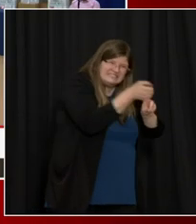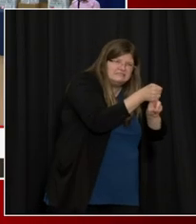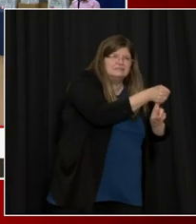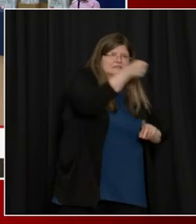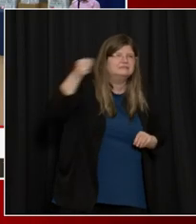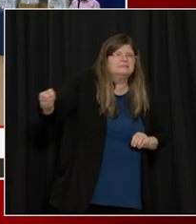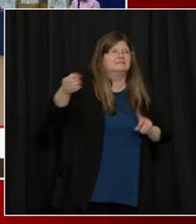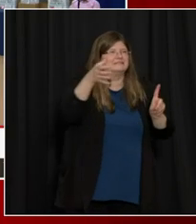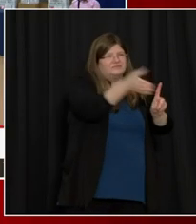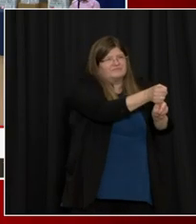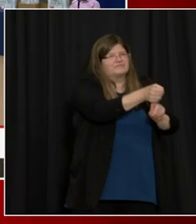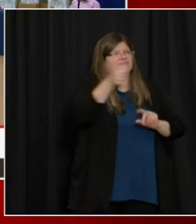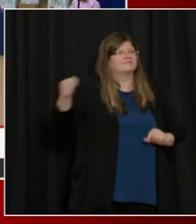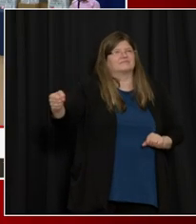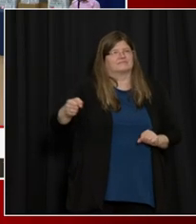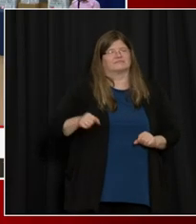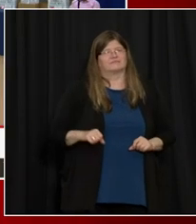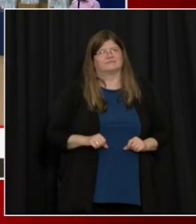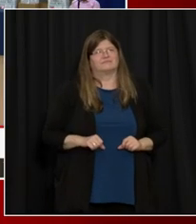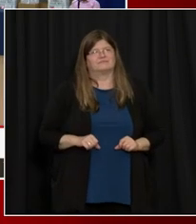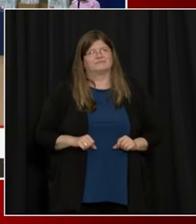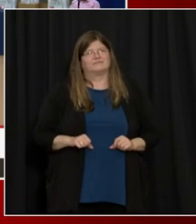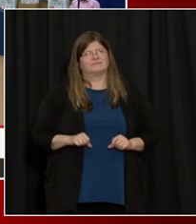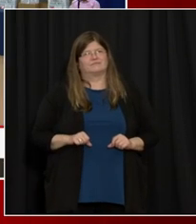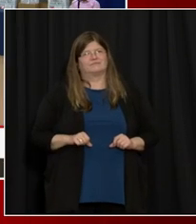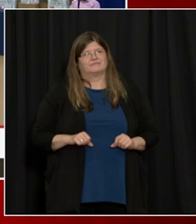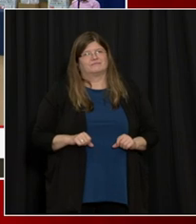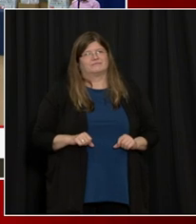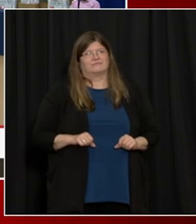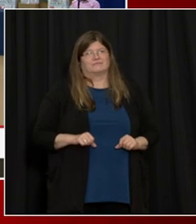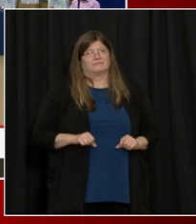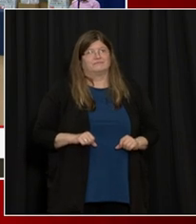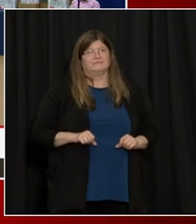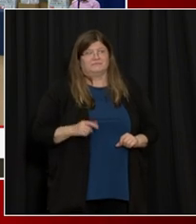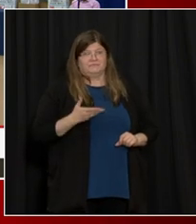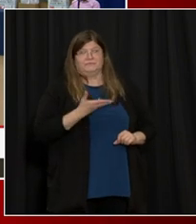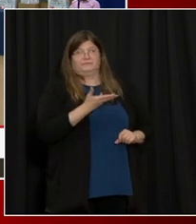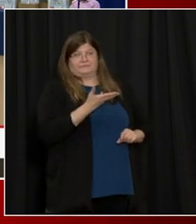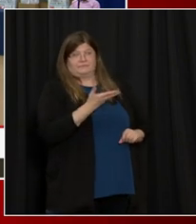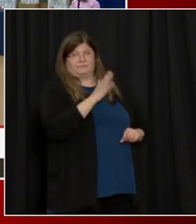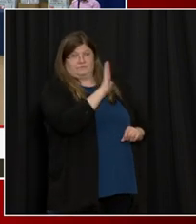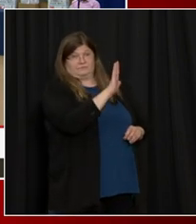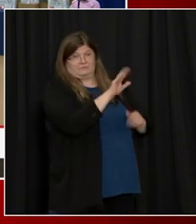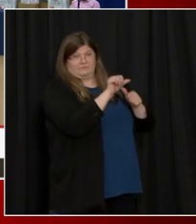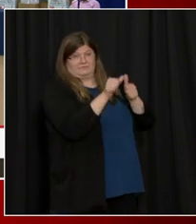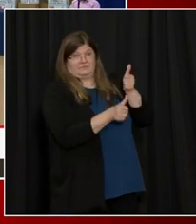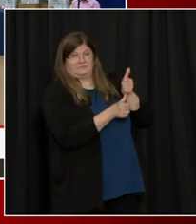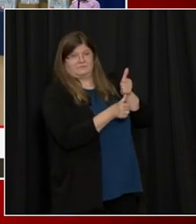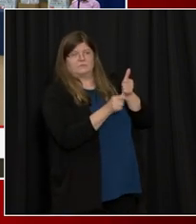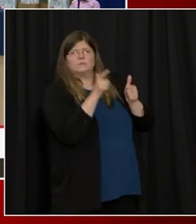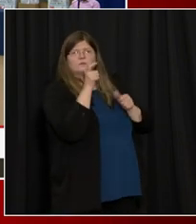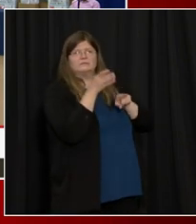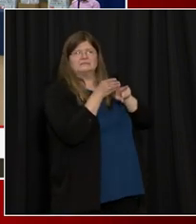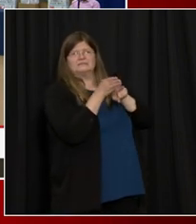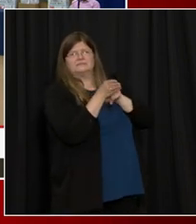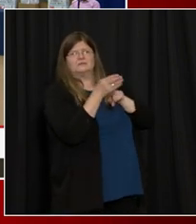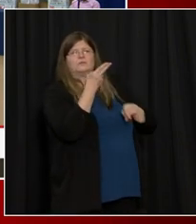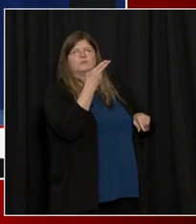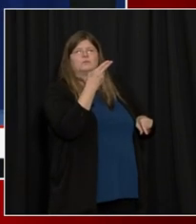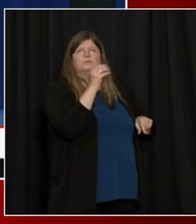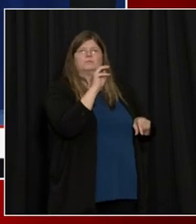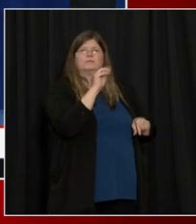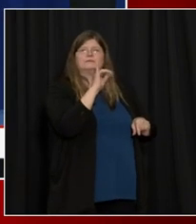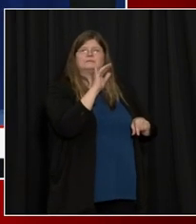Chief, I see your commander of homicide is retired. Have you named a new one? We have, he's the captain